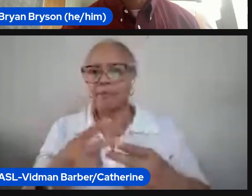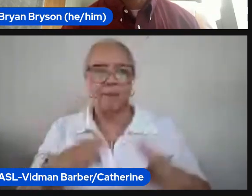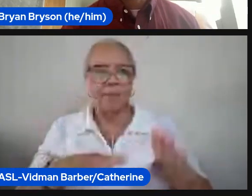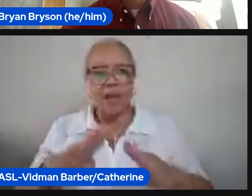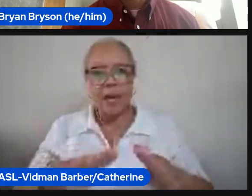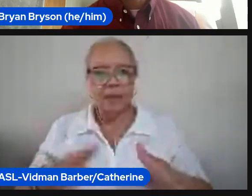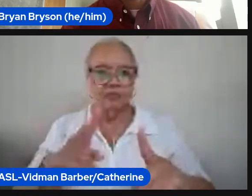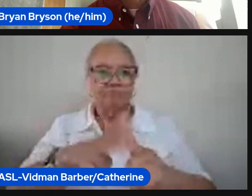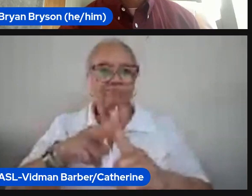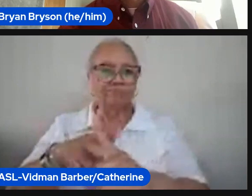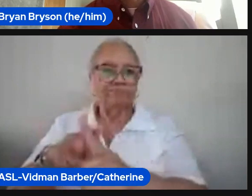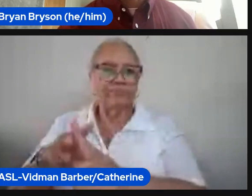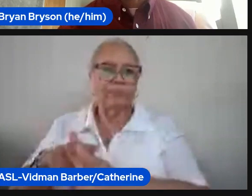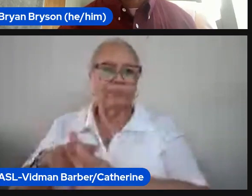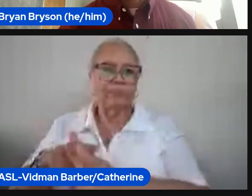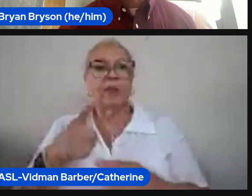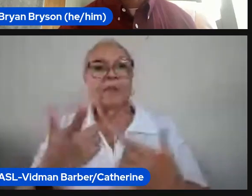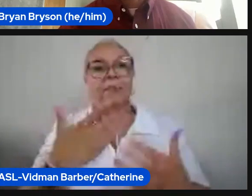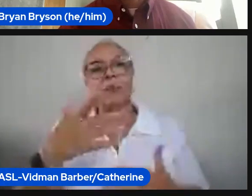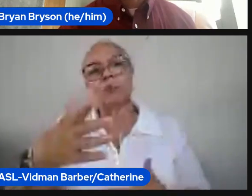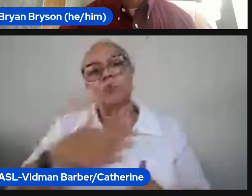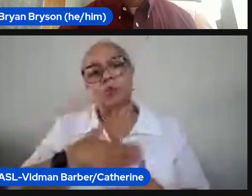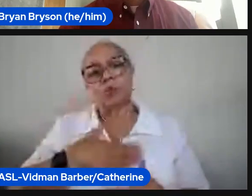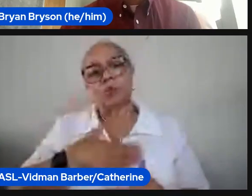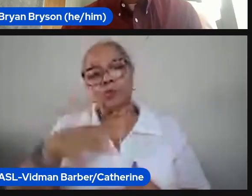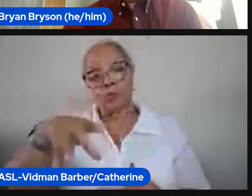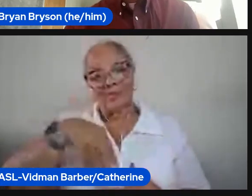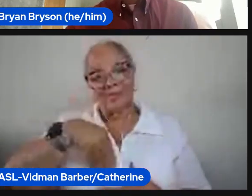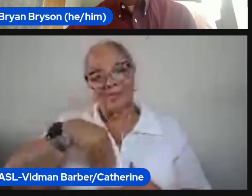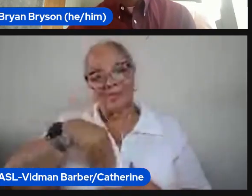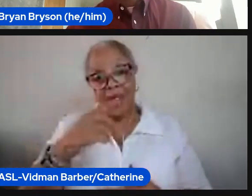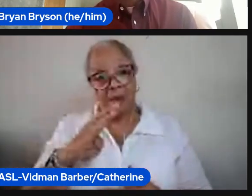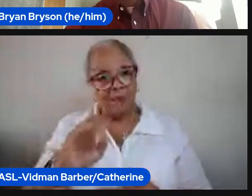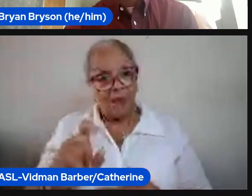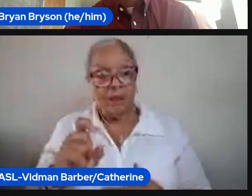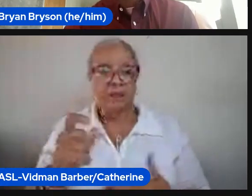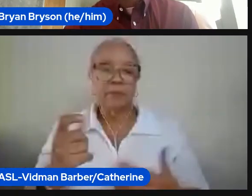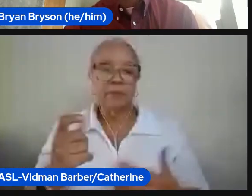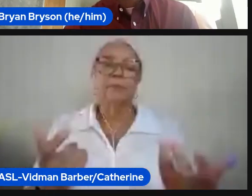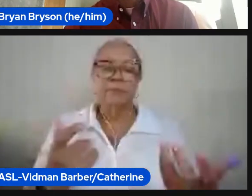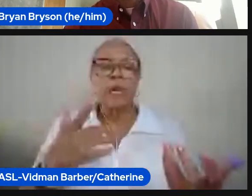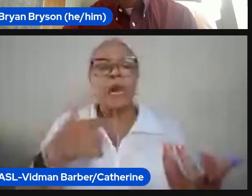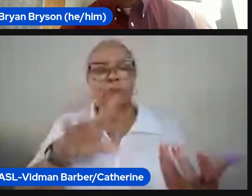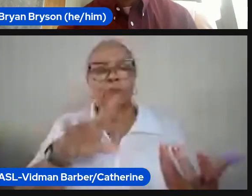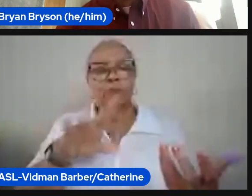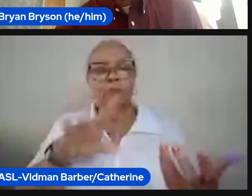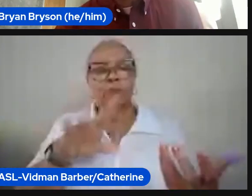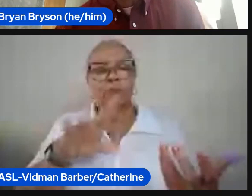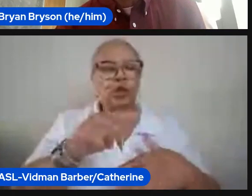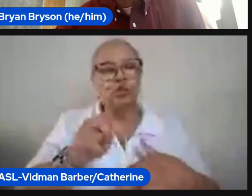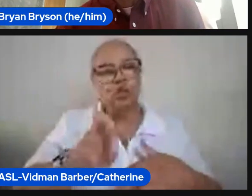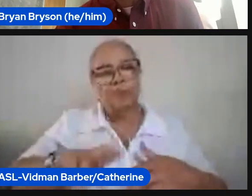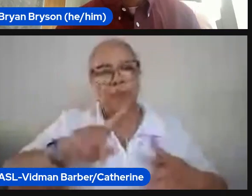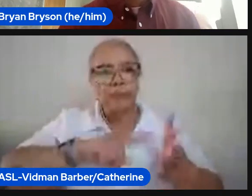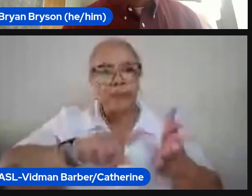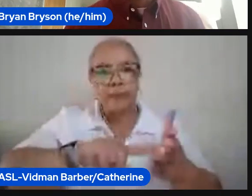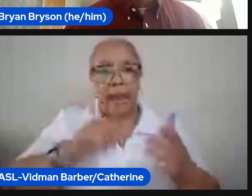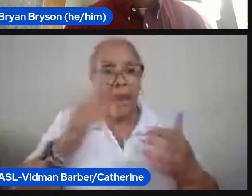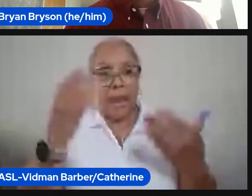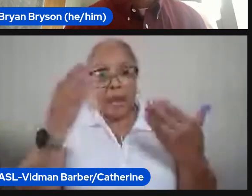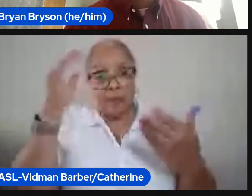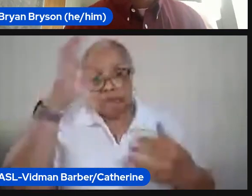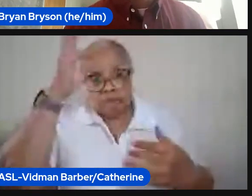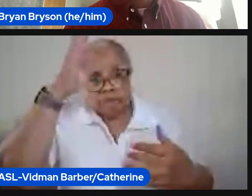might be willing to accept the black box because, like, hey, it let me do early tumor detection. I don't know how it worked,